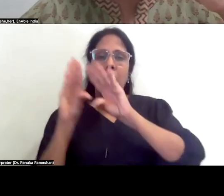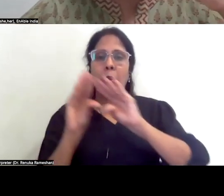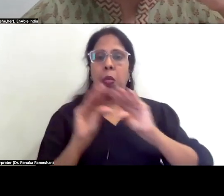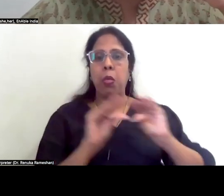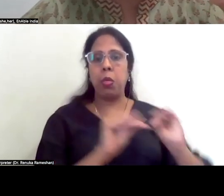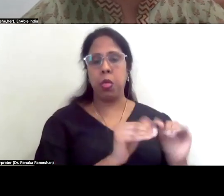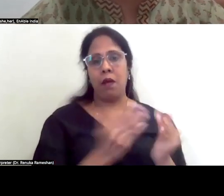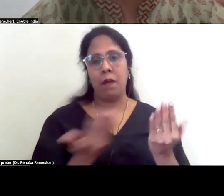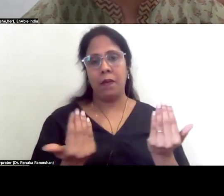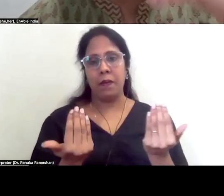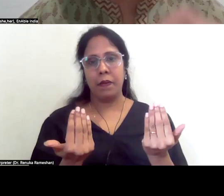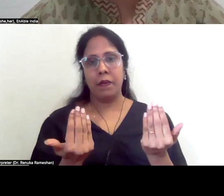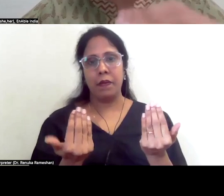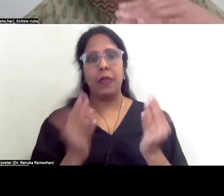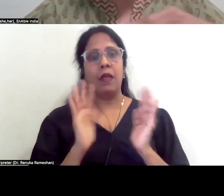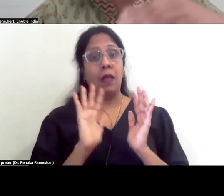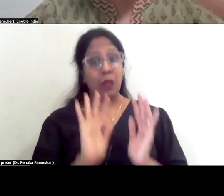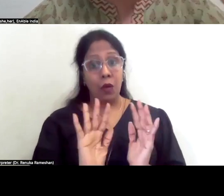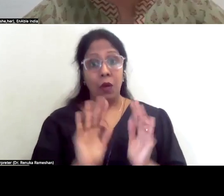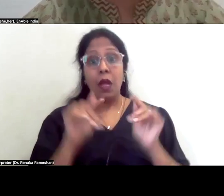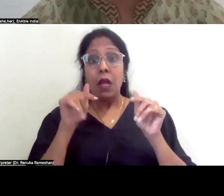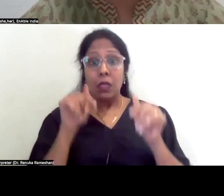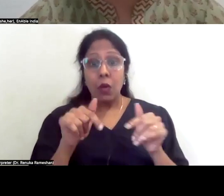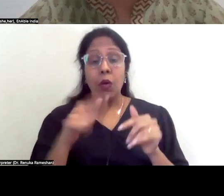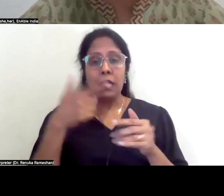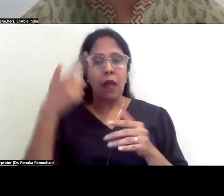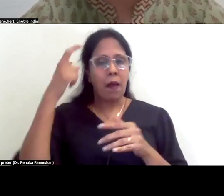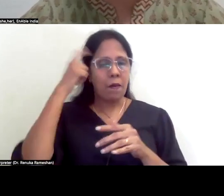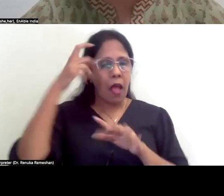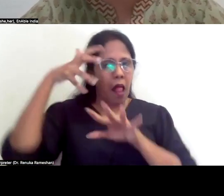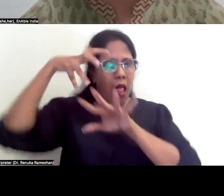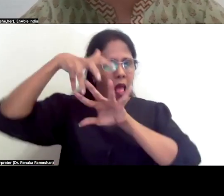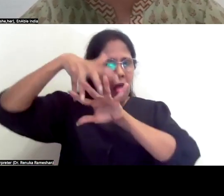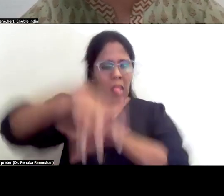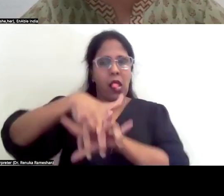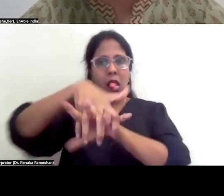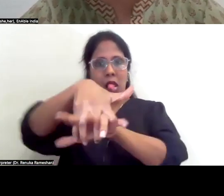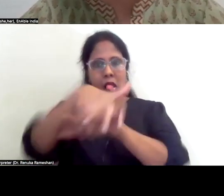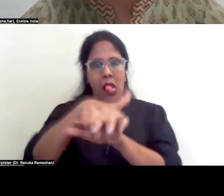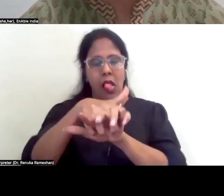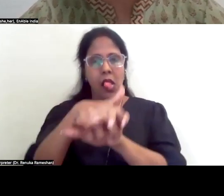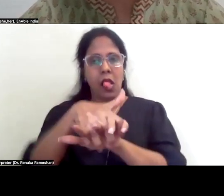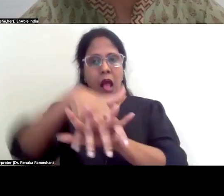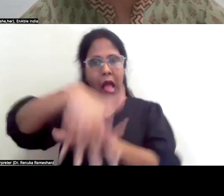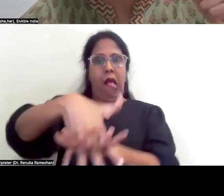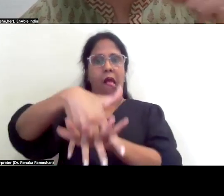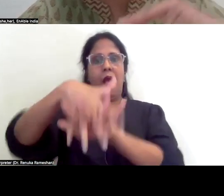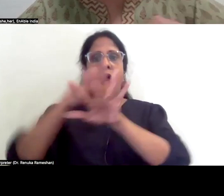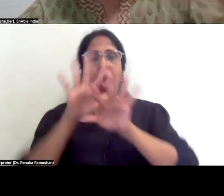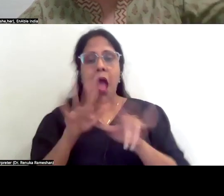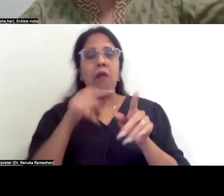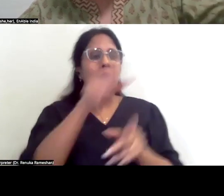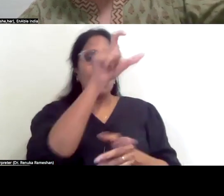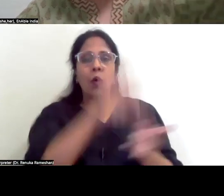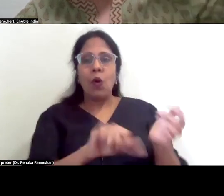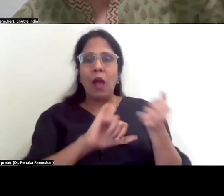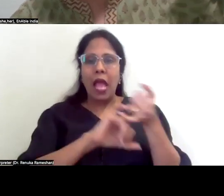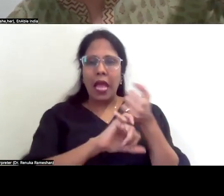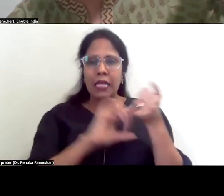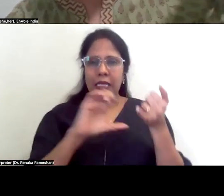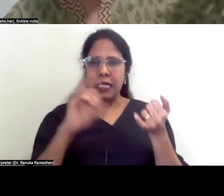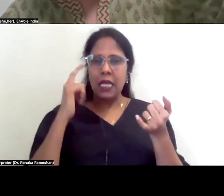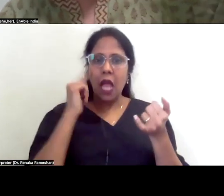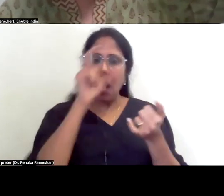And because of these mental models, actually, that spinal cord injured person is lying in bed. And so it's the reverse. So